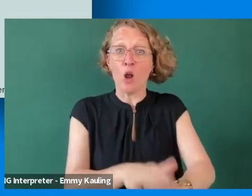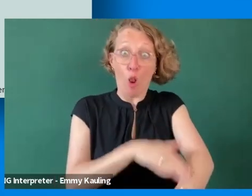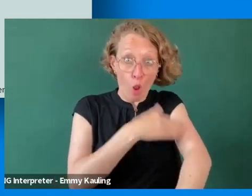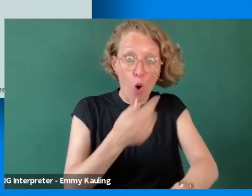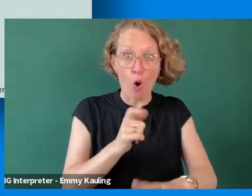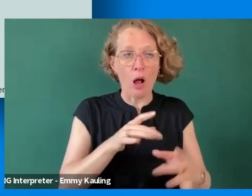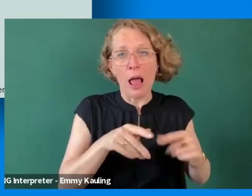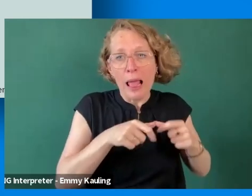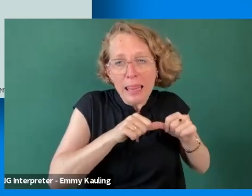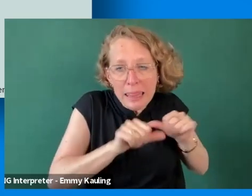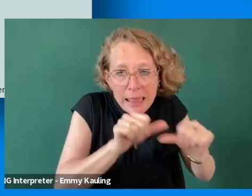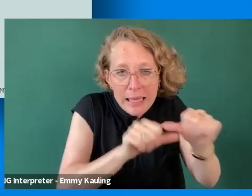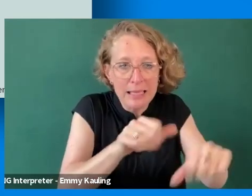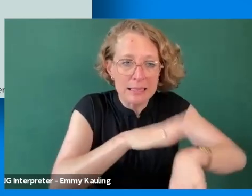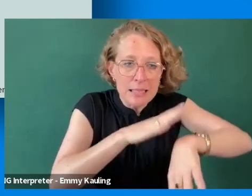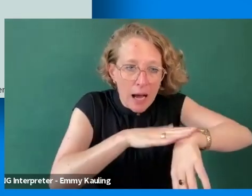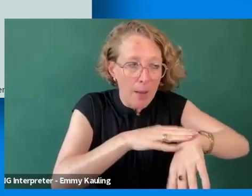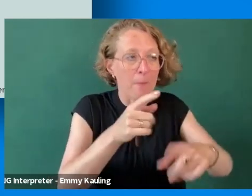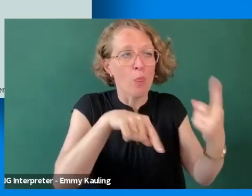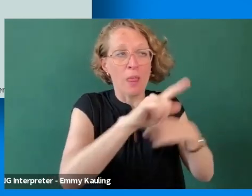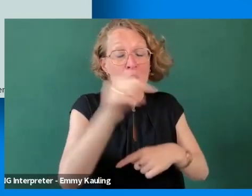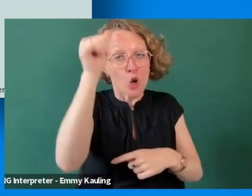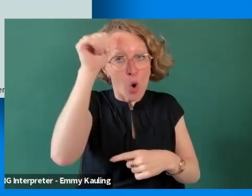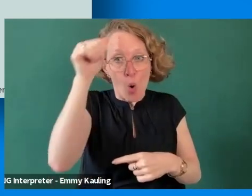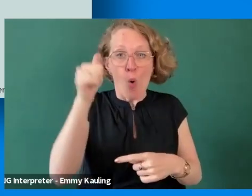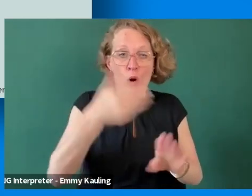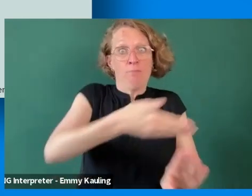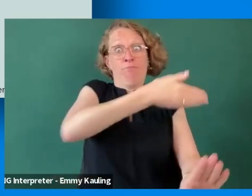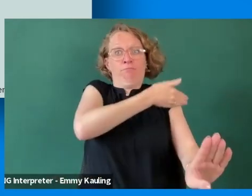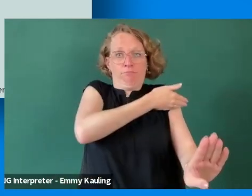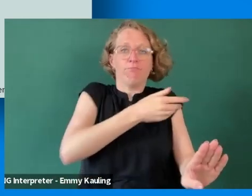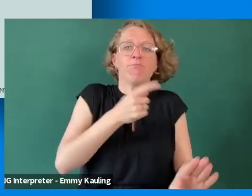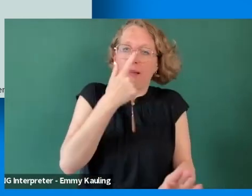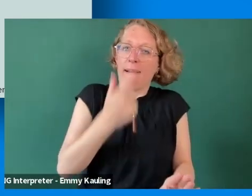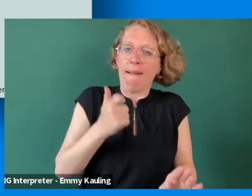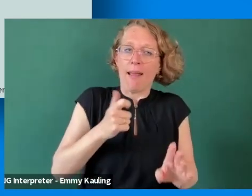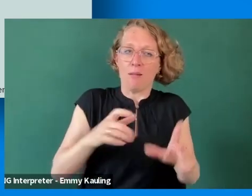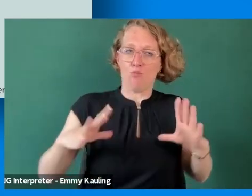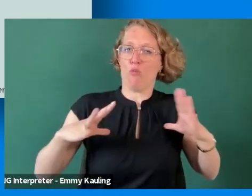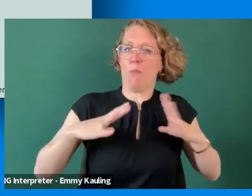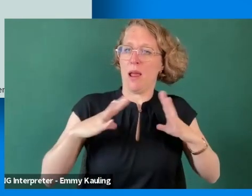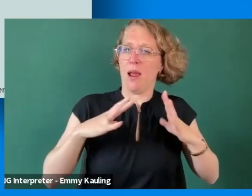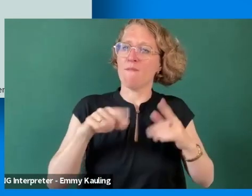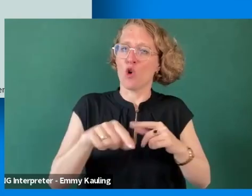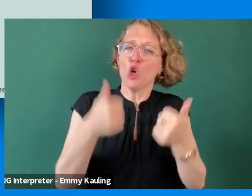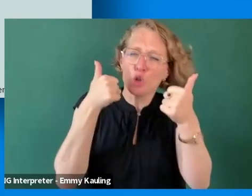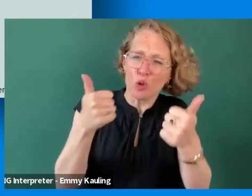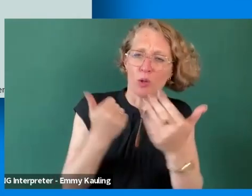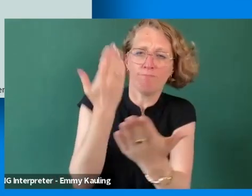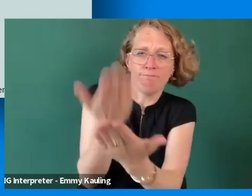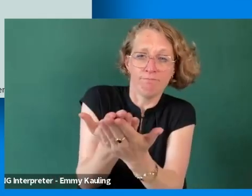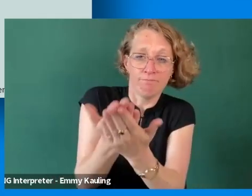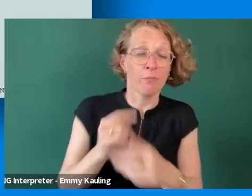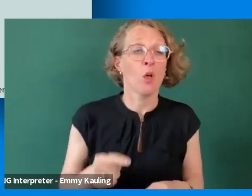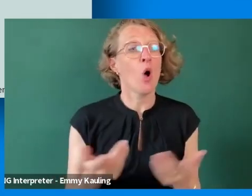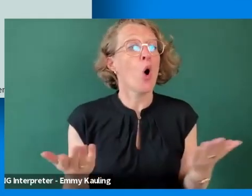those groups in order to help begin to prepare a bid early enough that it makes an effective submission. There are some practical things